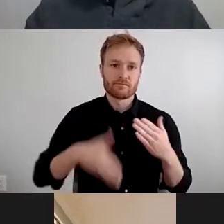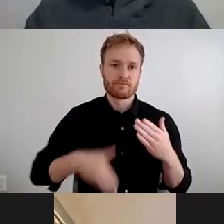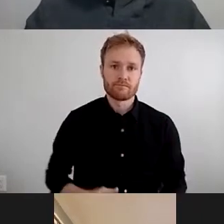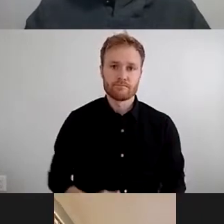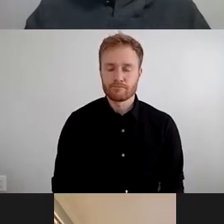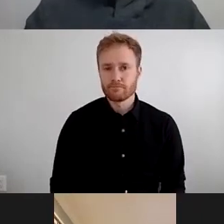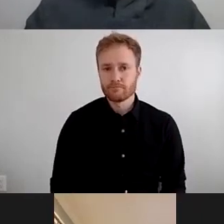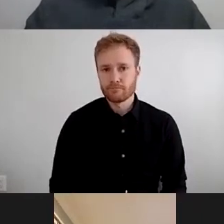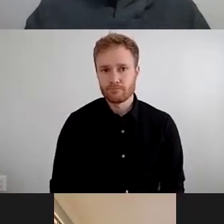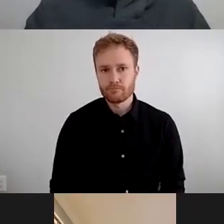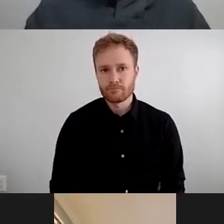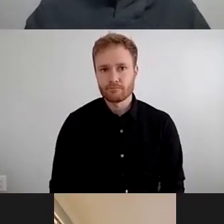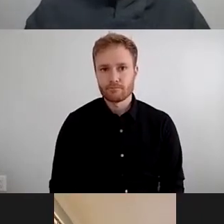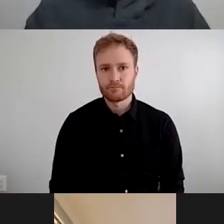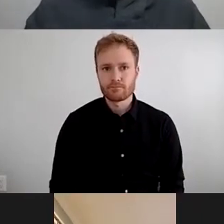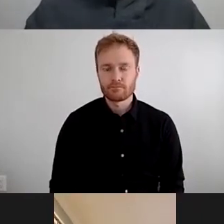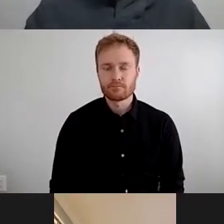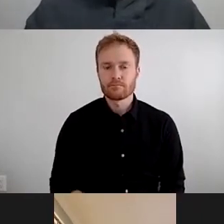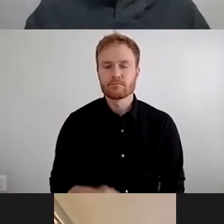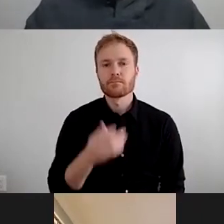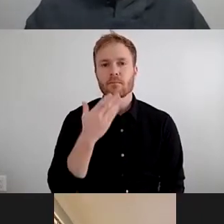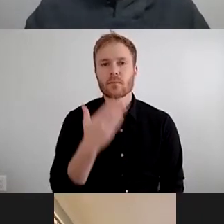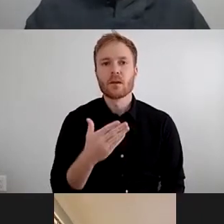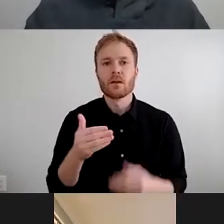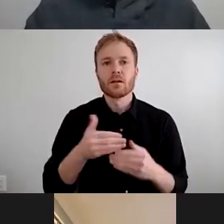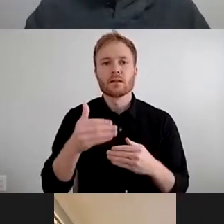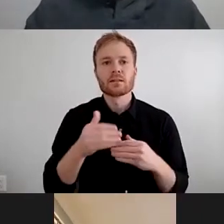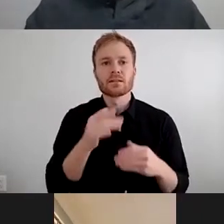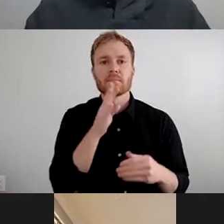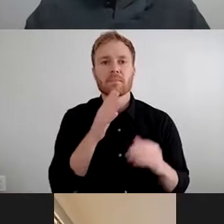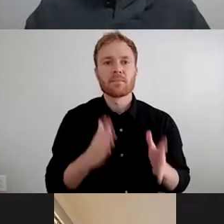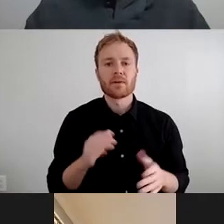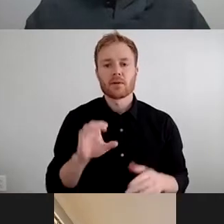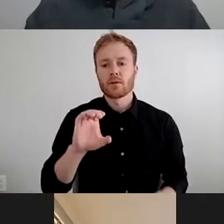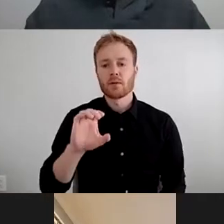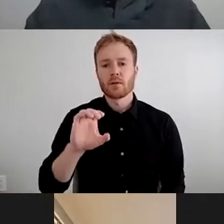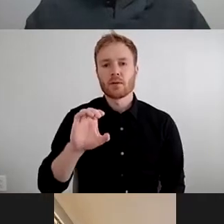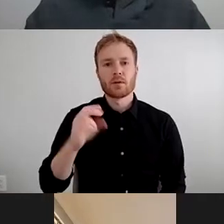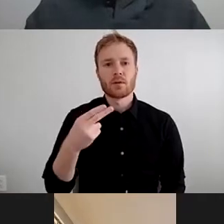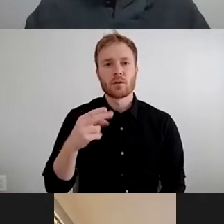Thank you. Our next speaker is Chloe Brown.